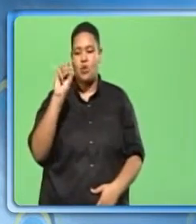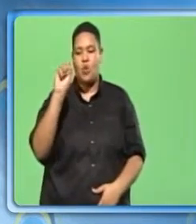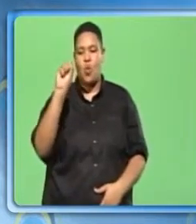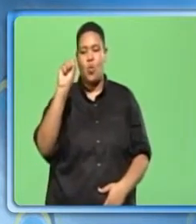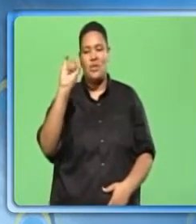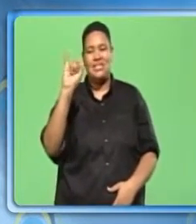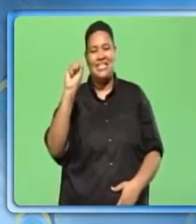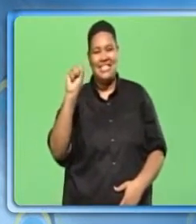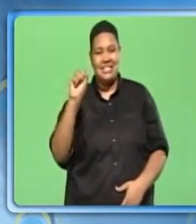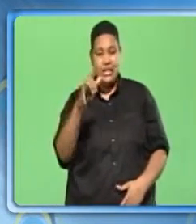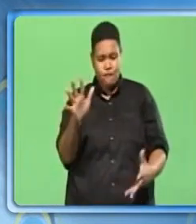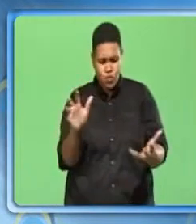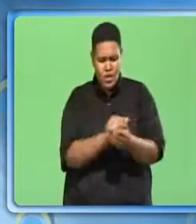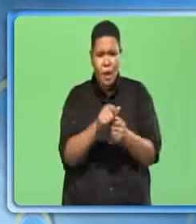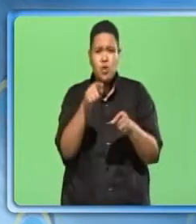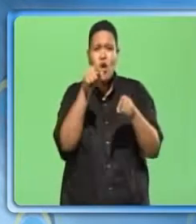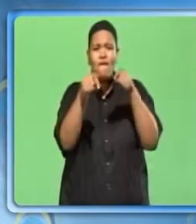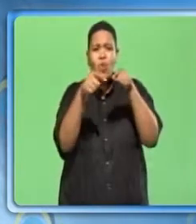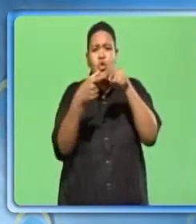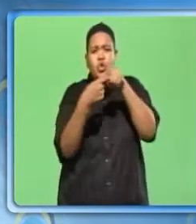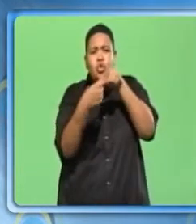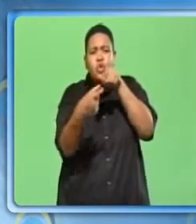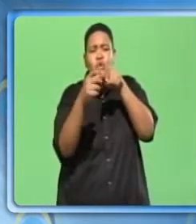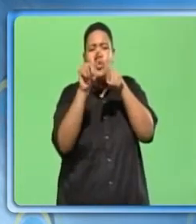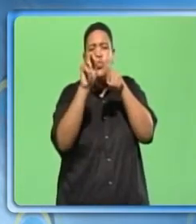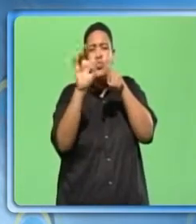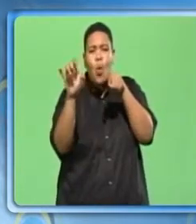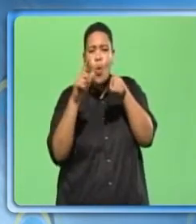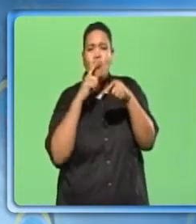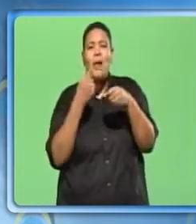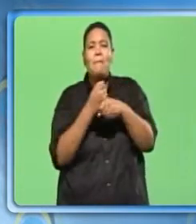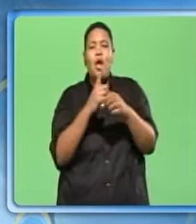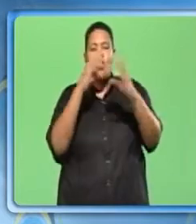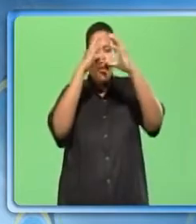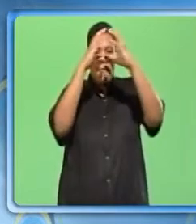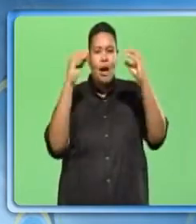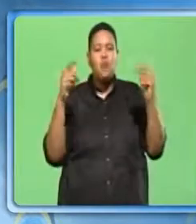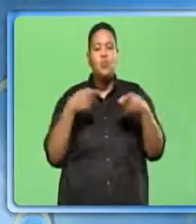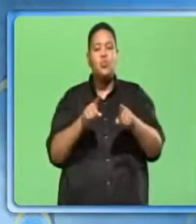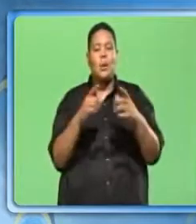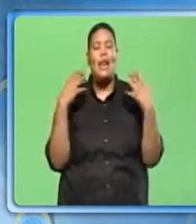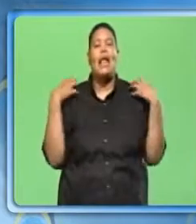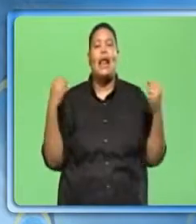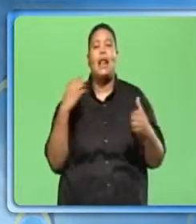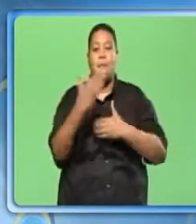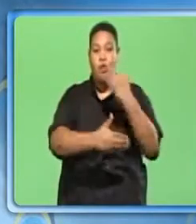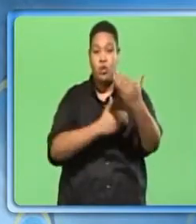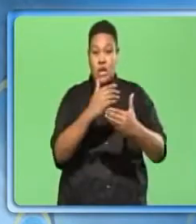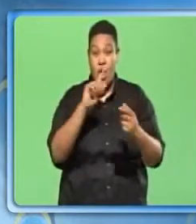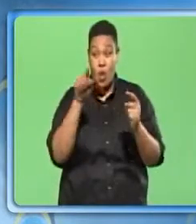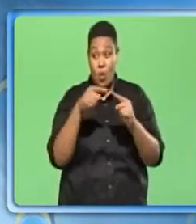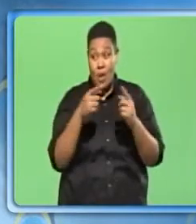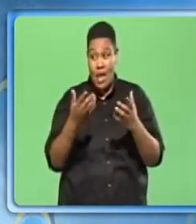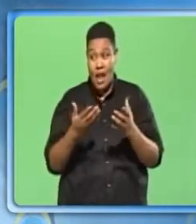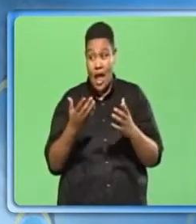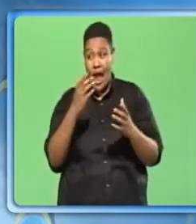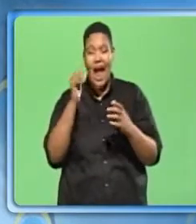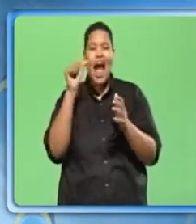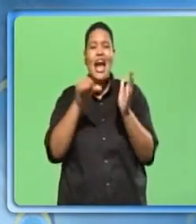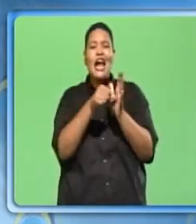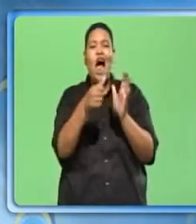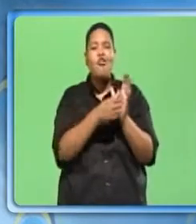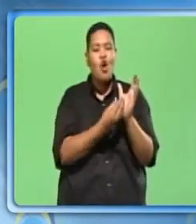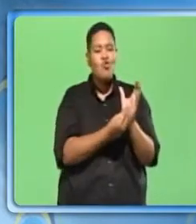If you damage your toe, new cells are made via mitosis during the healing process. When a carrot grows in the vegetable